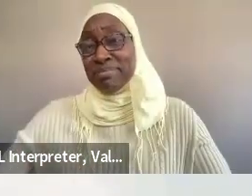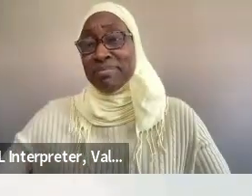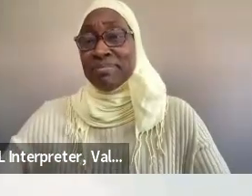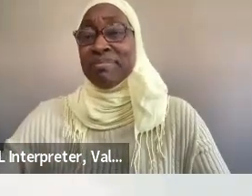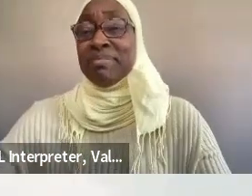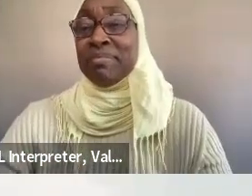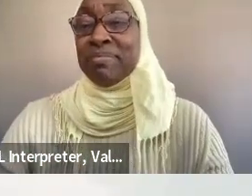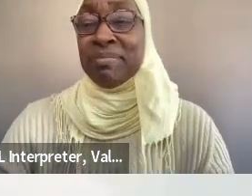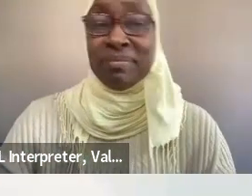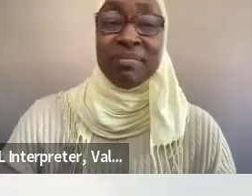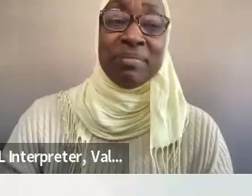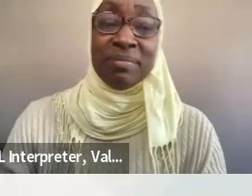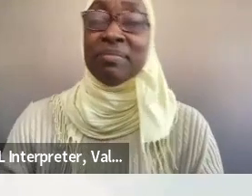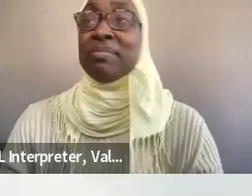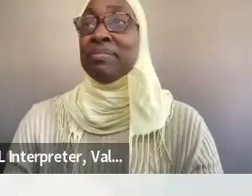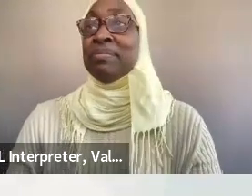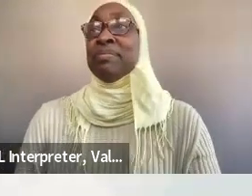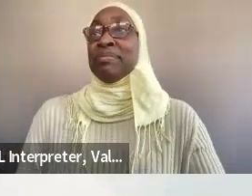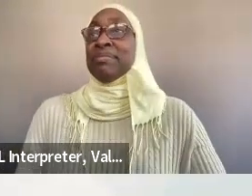would you like to say a few?